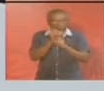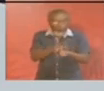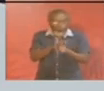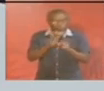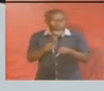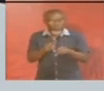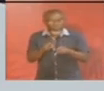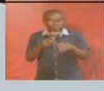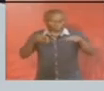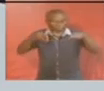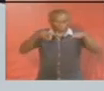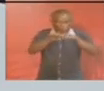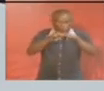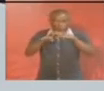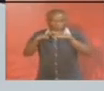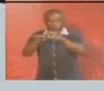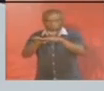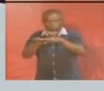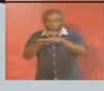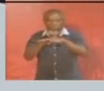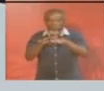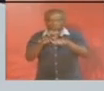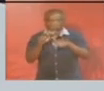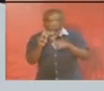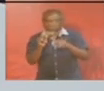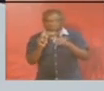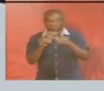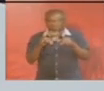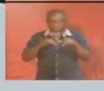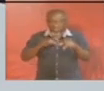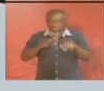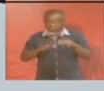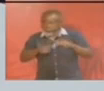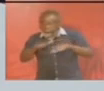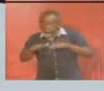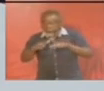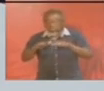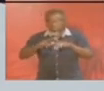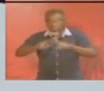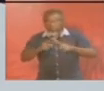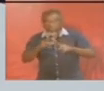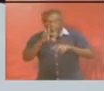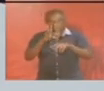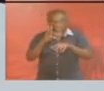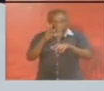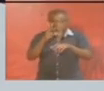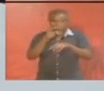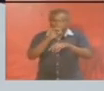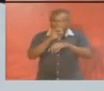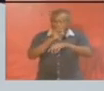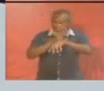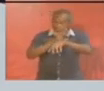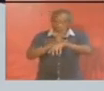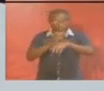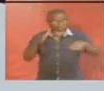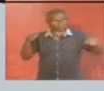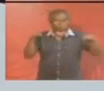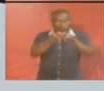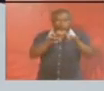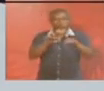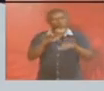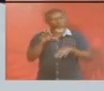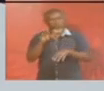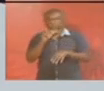curfews. We have not suspended your constitutional rights. Our economy is fairly open. Some sectors,